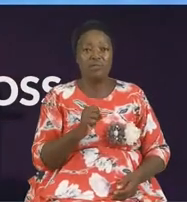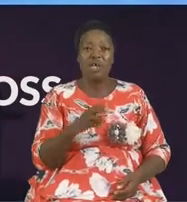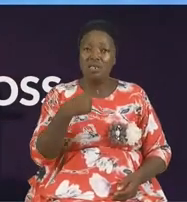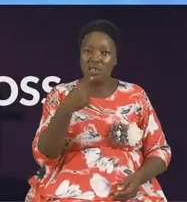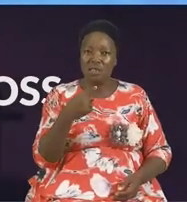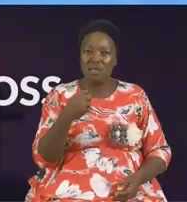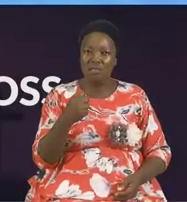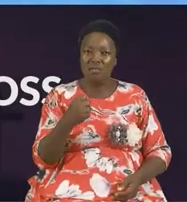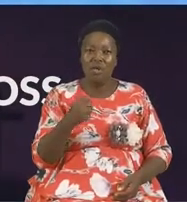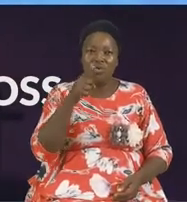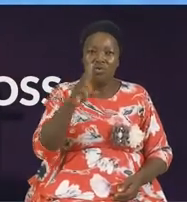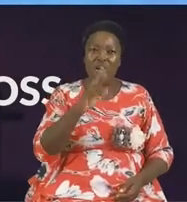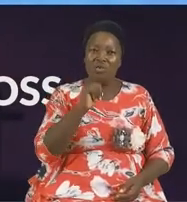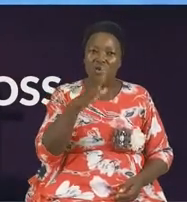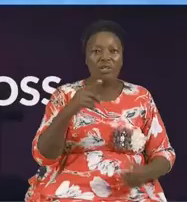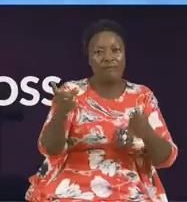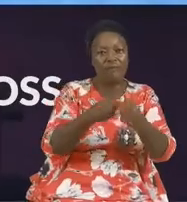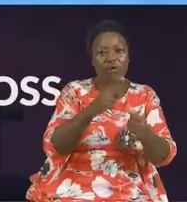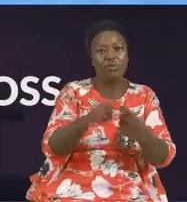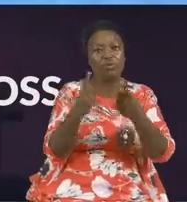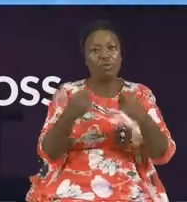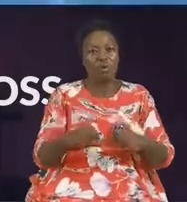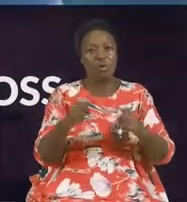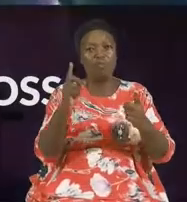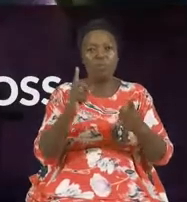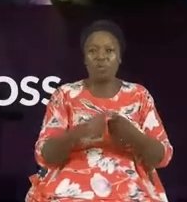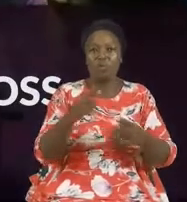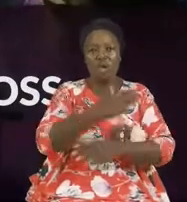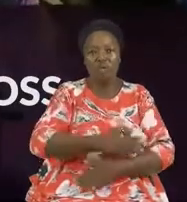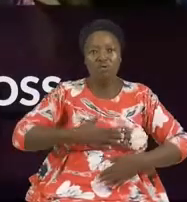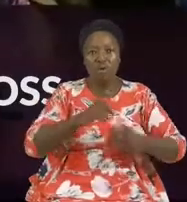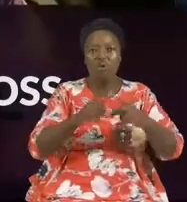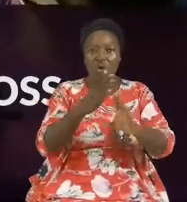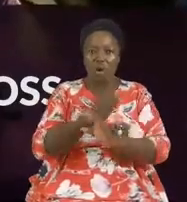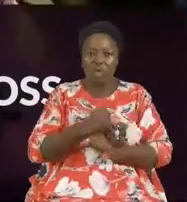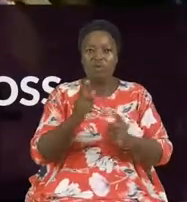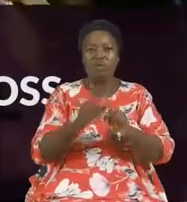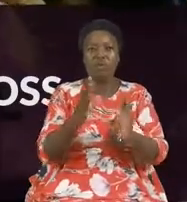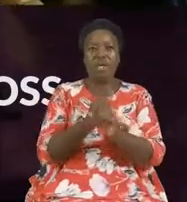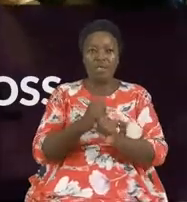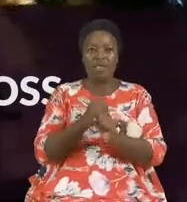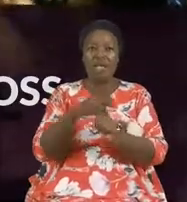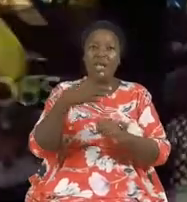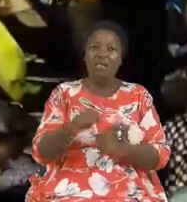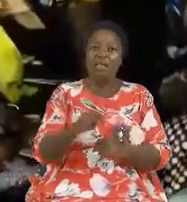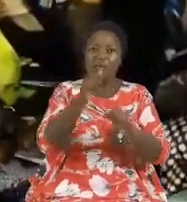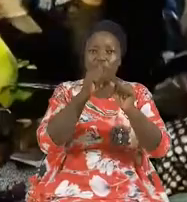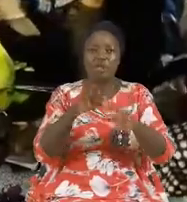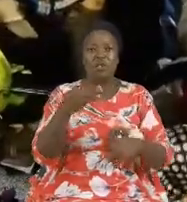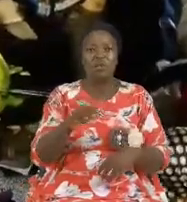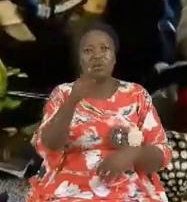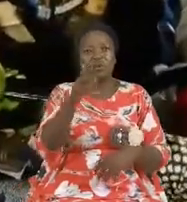crowd of witnesses. What does that mean? It says, you are not the first to come, to enjoy,